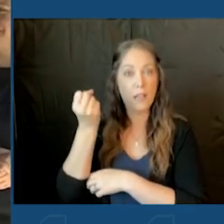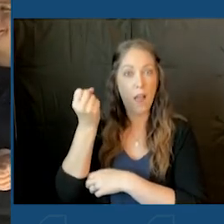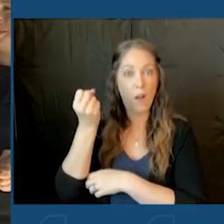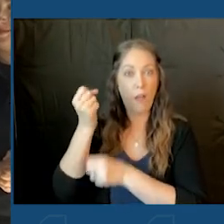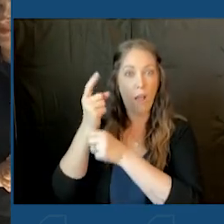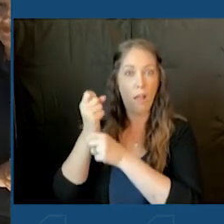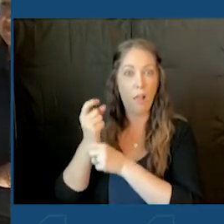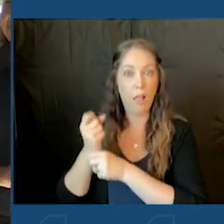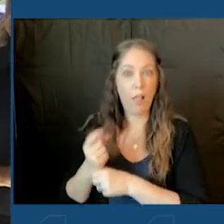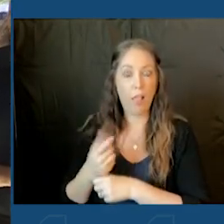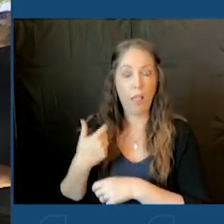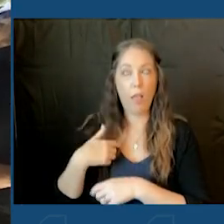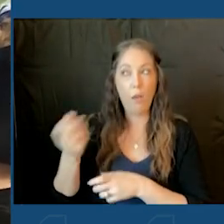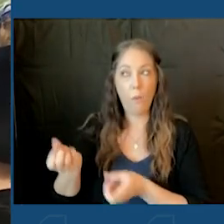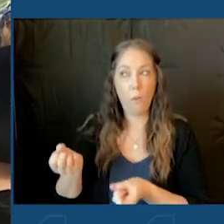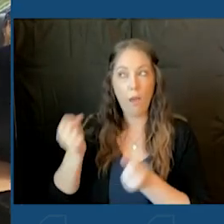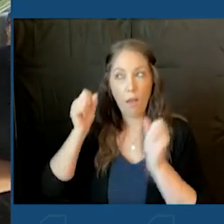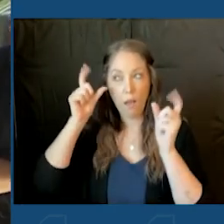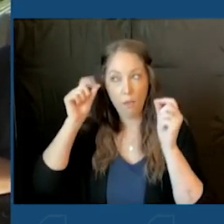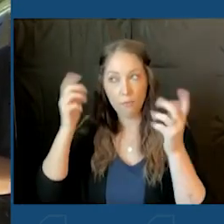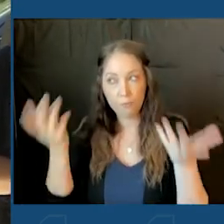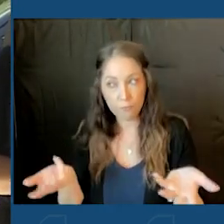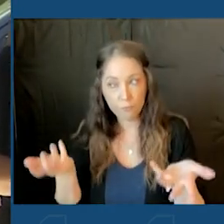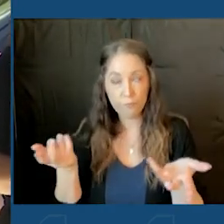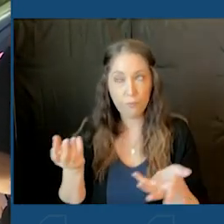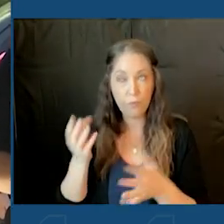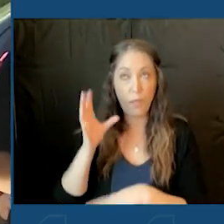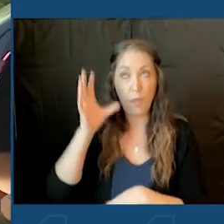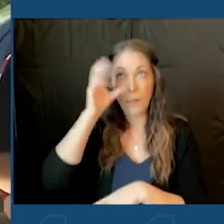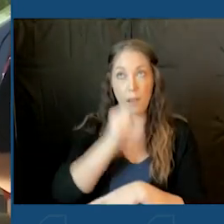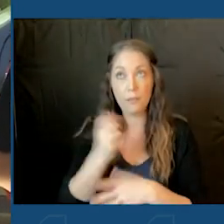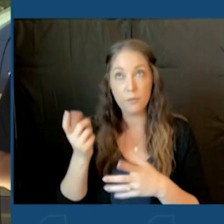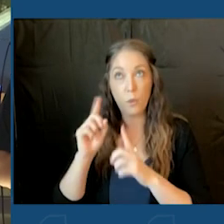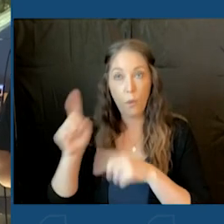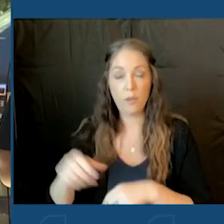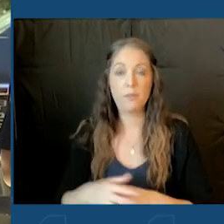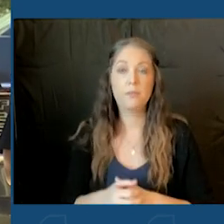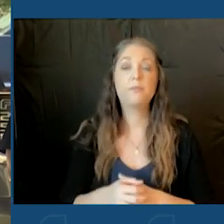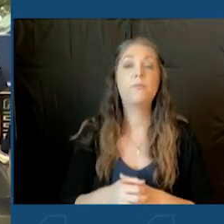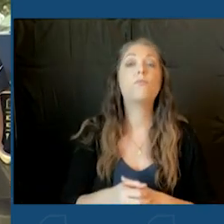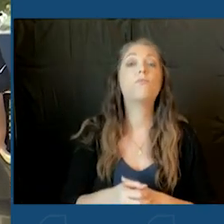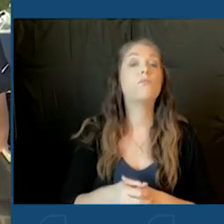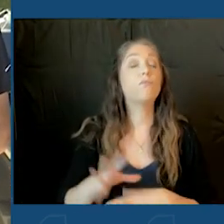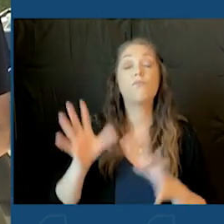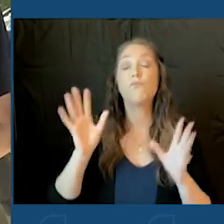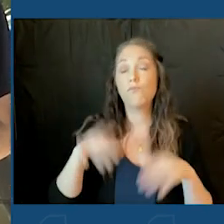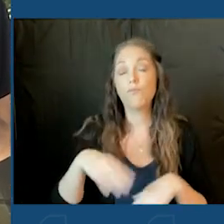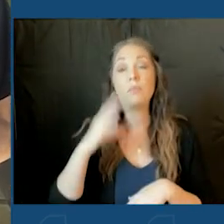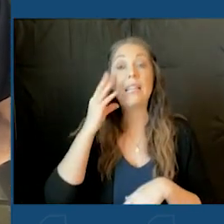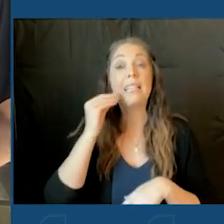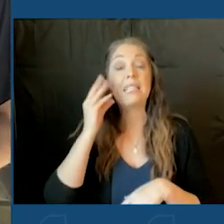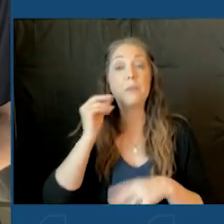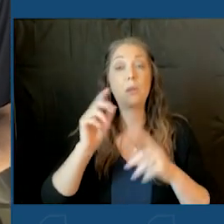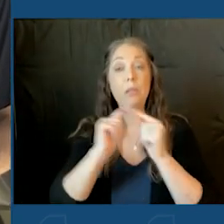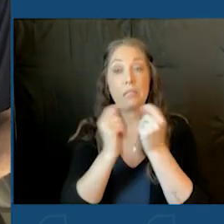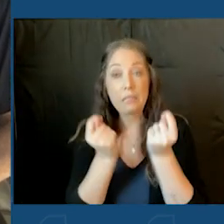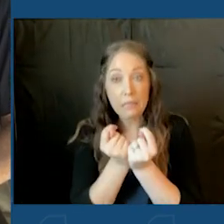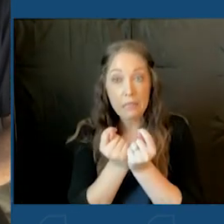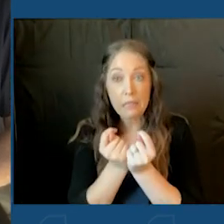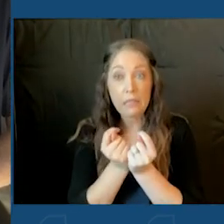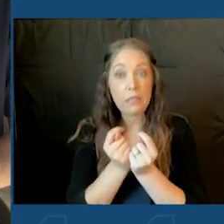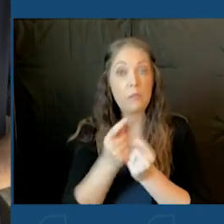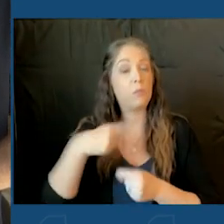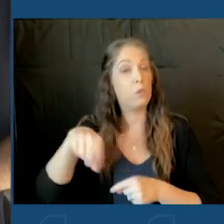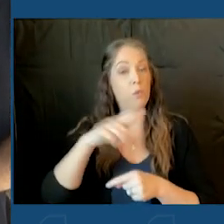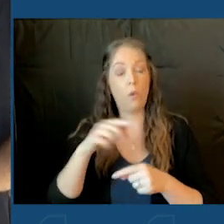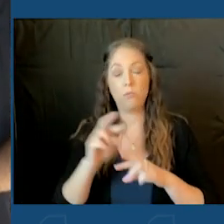But you have an extraordinary team. Obviously, they're very experienced in disaster management and crisis management, as are you. So thank you to